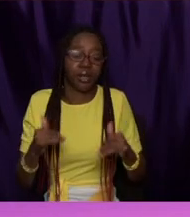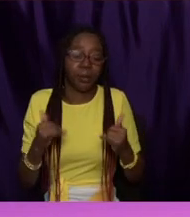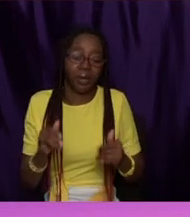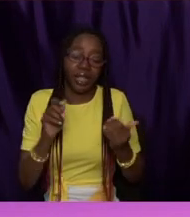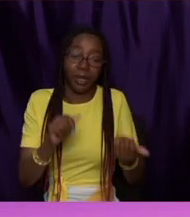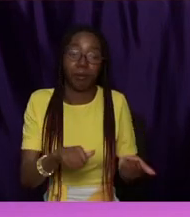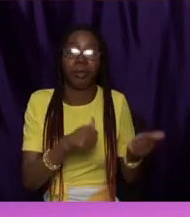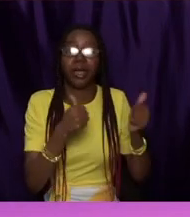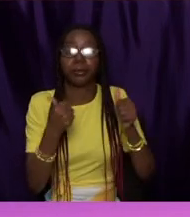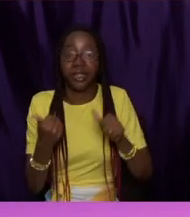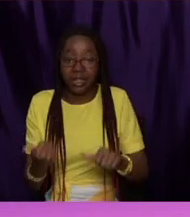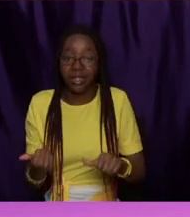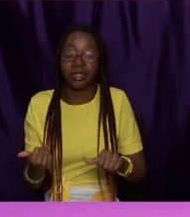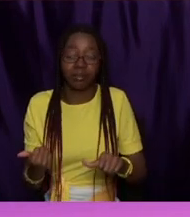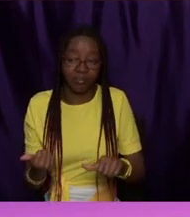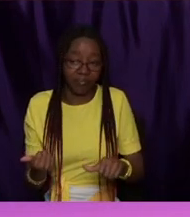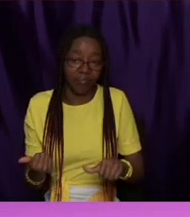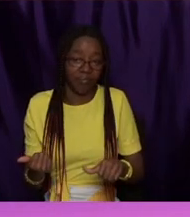Baptist.